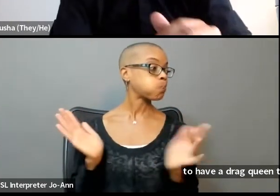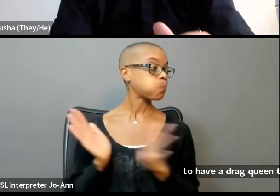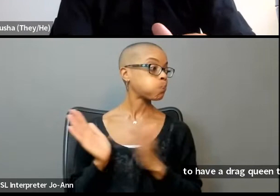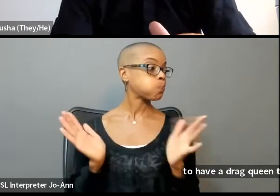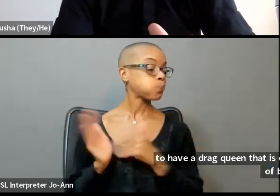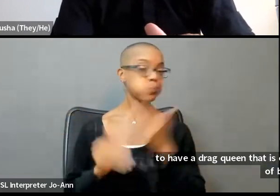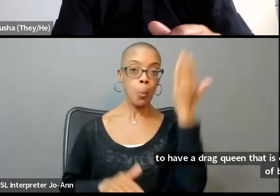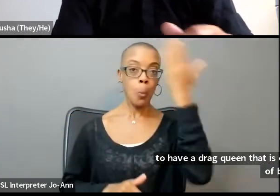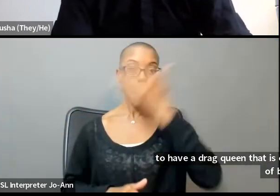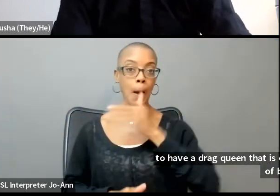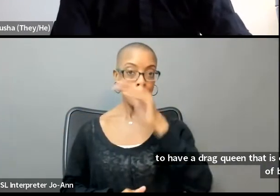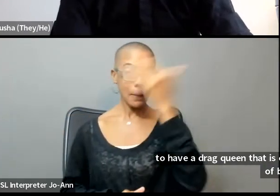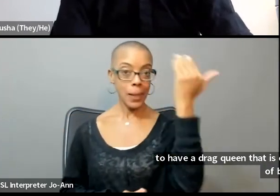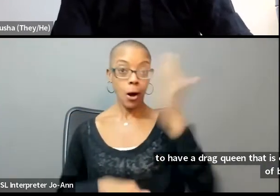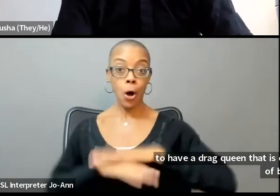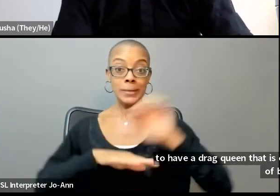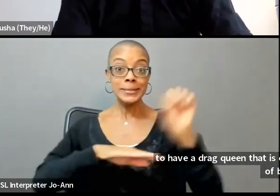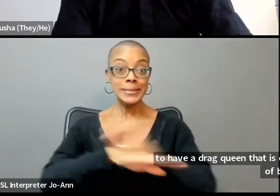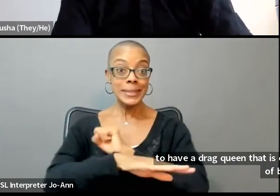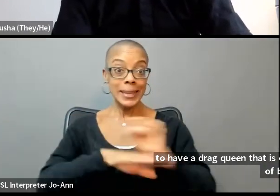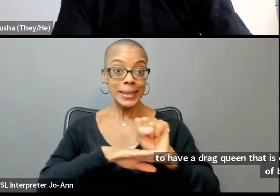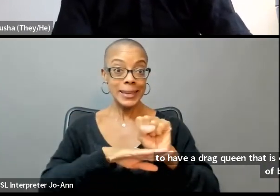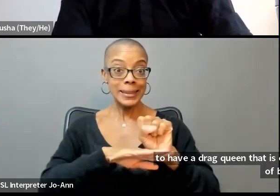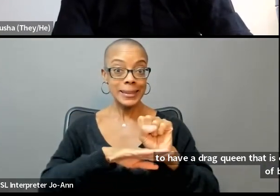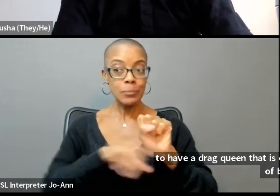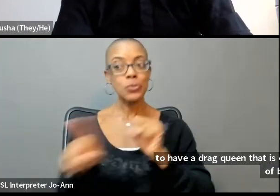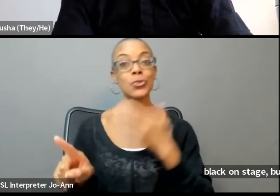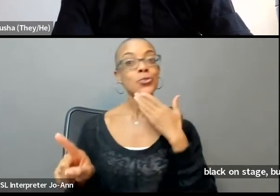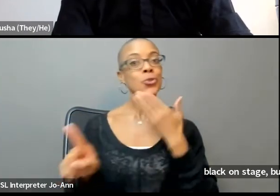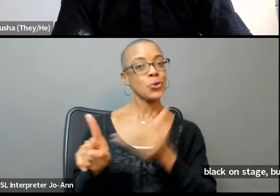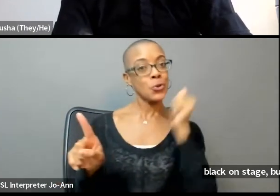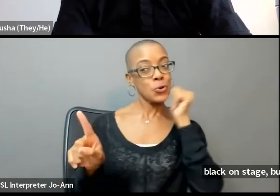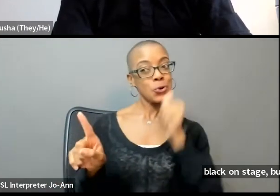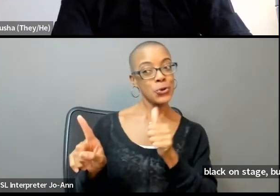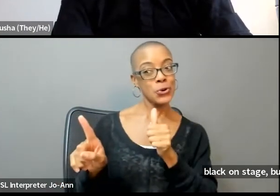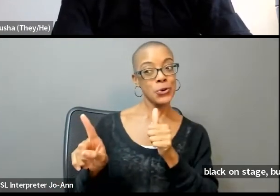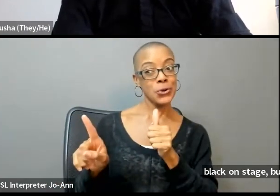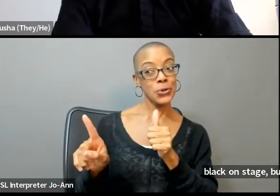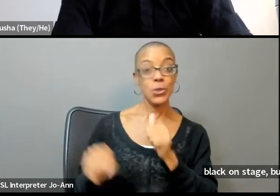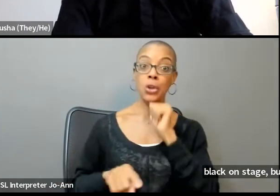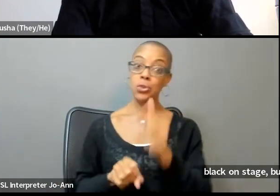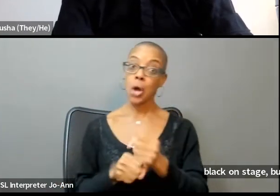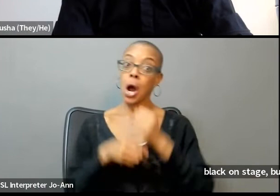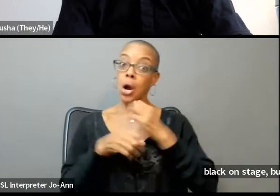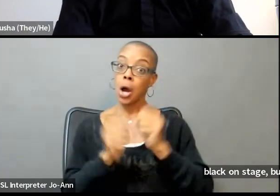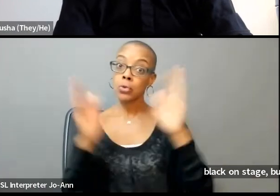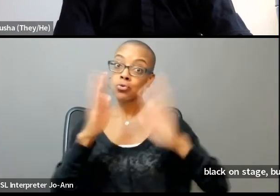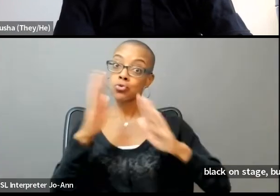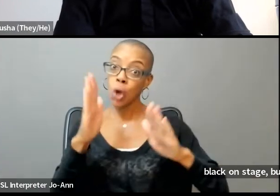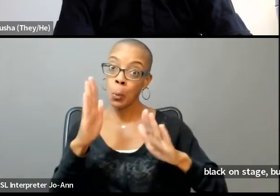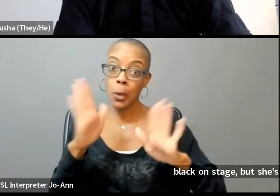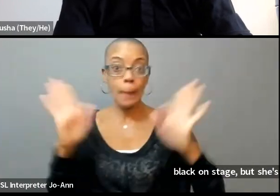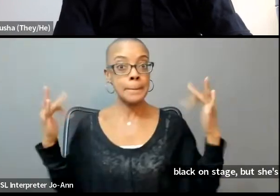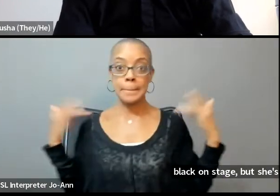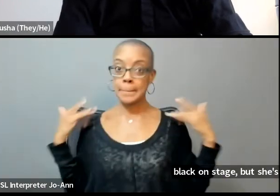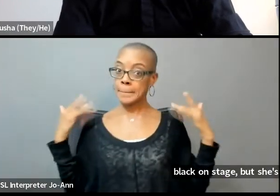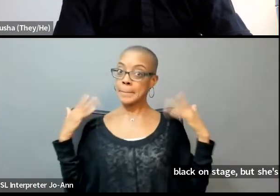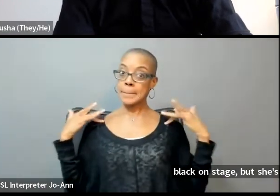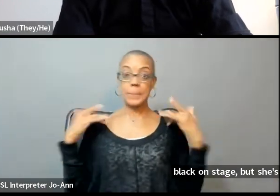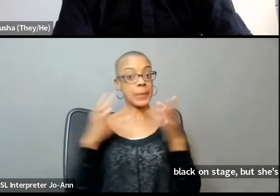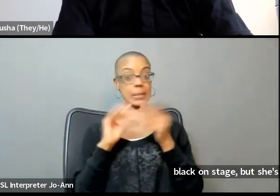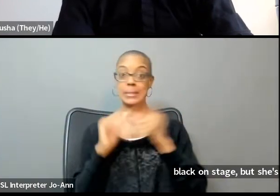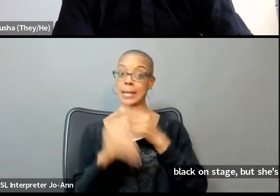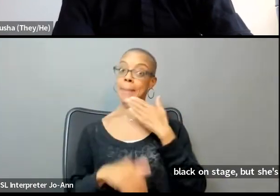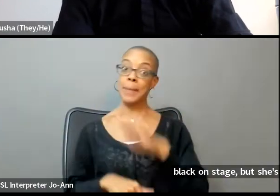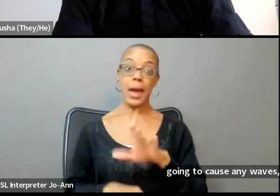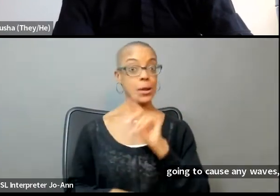on stage, but she's a good girl and she's not going to cause any waves and she's not going to say anything bad because she